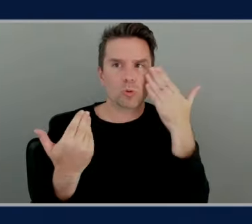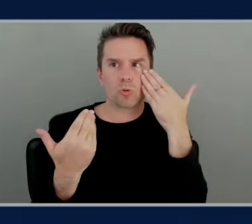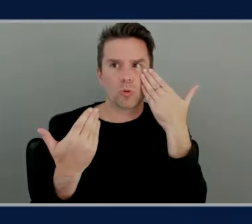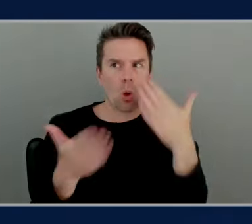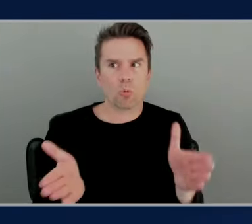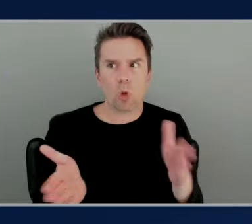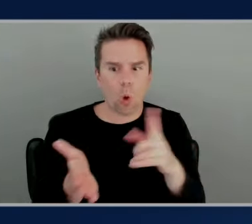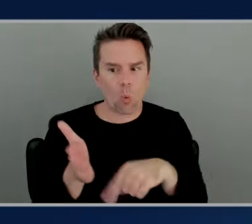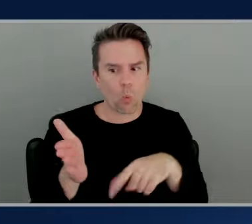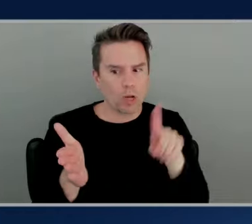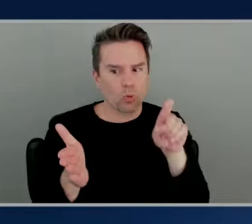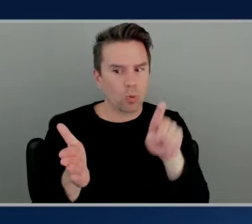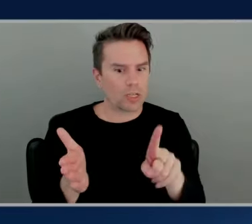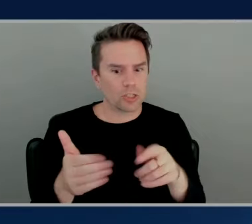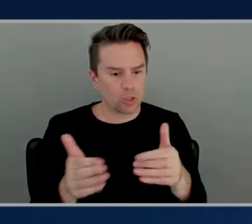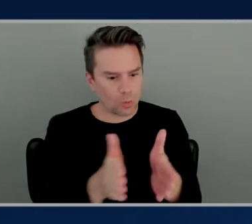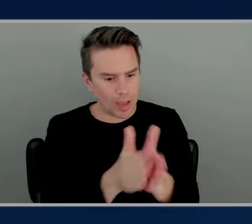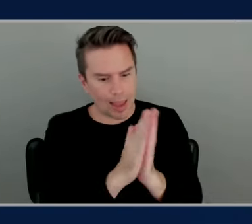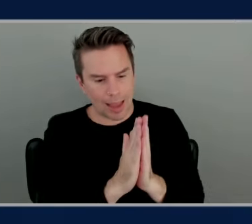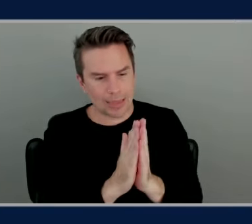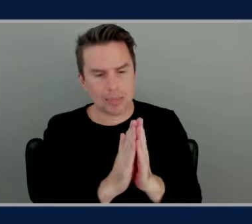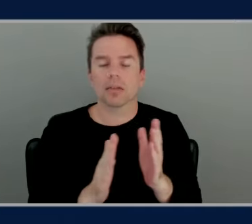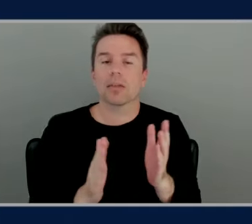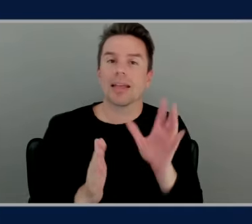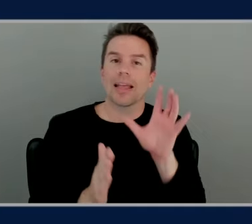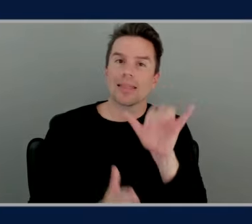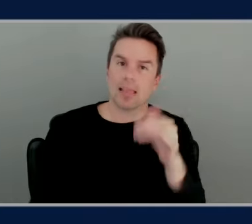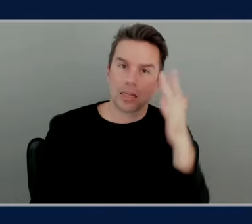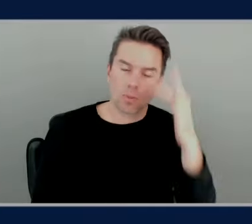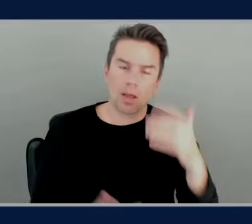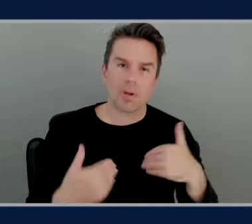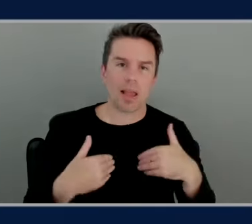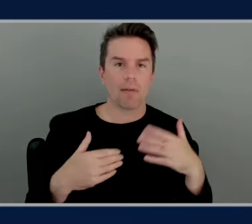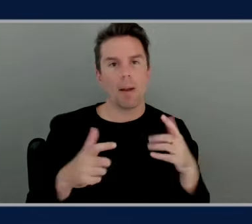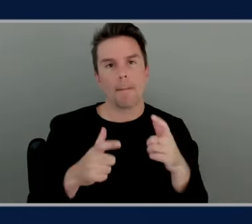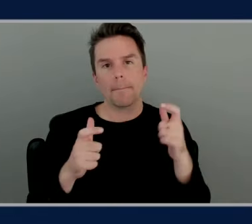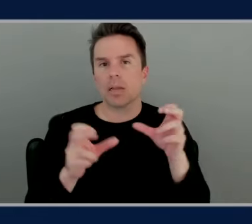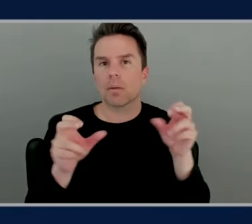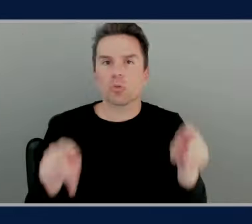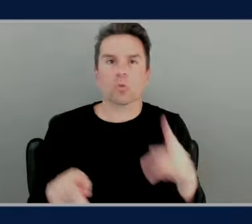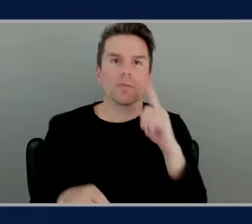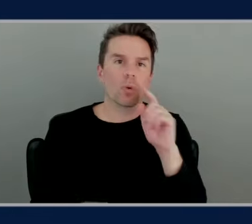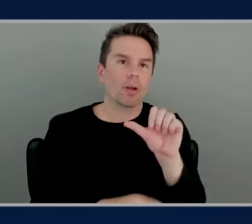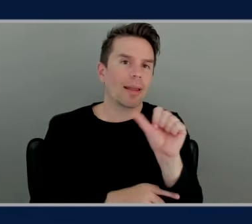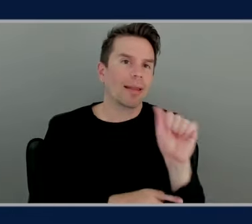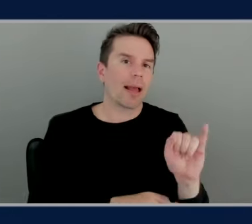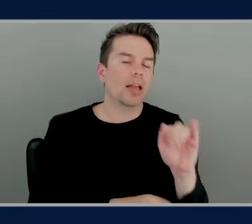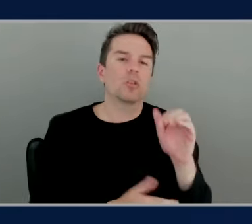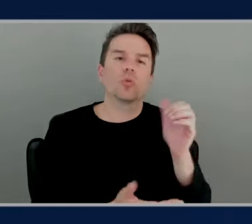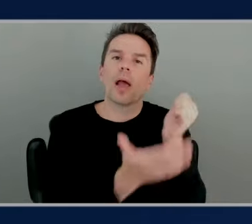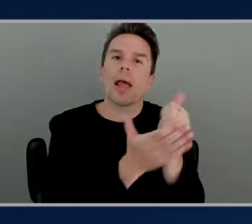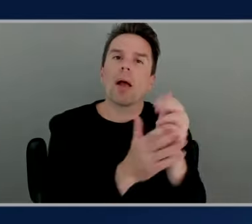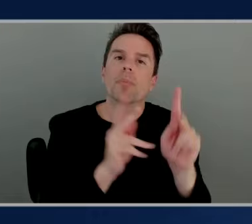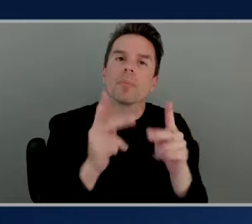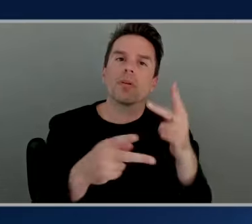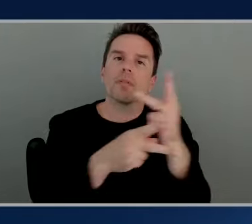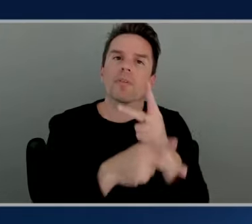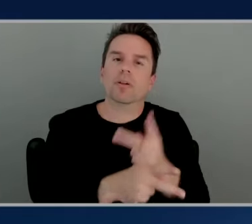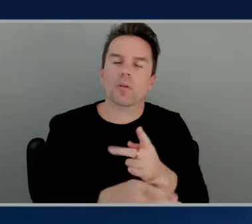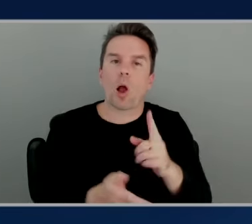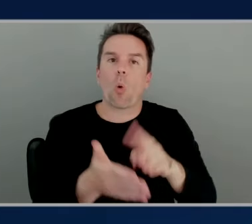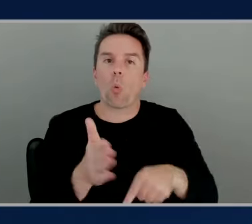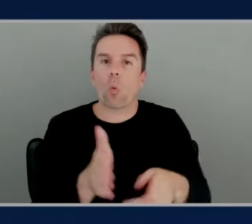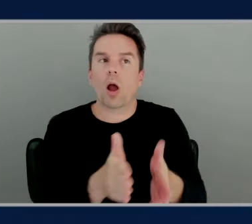where I think there's just such a huge opportunity for AI to help people through that journey. And every additional bit